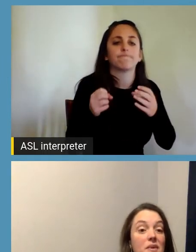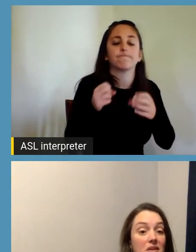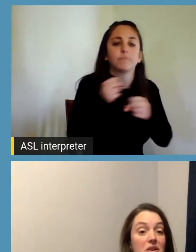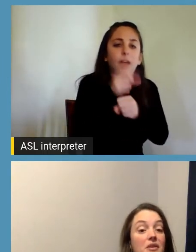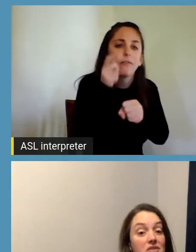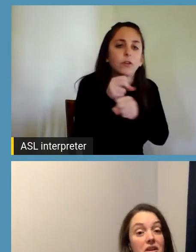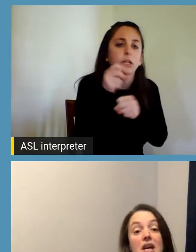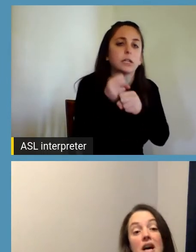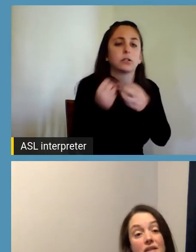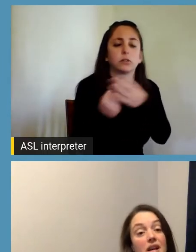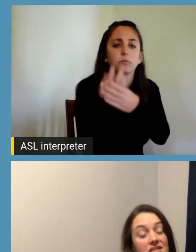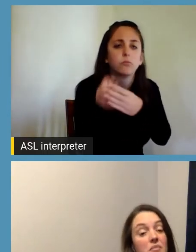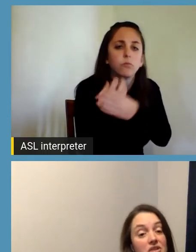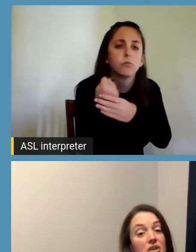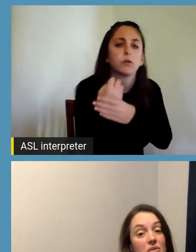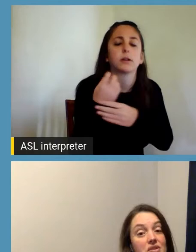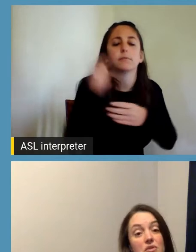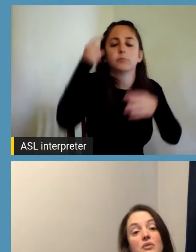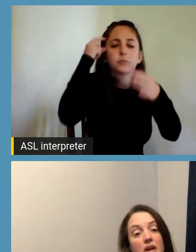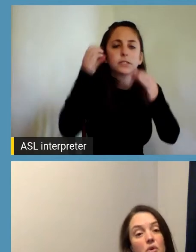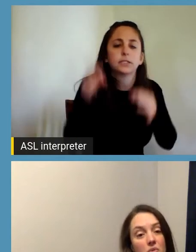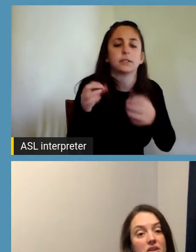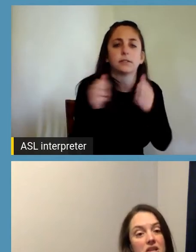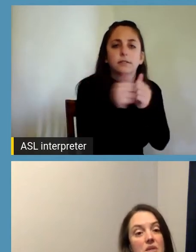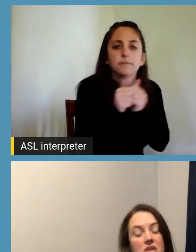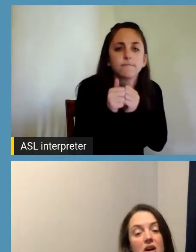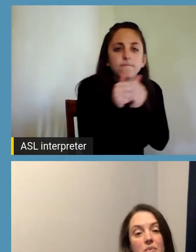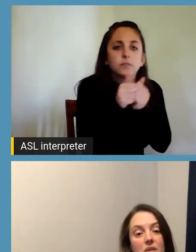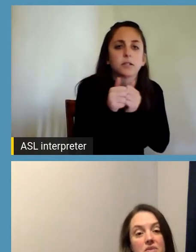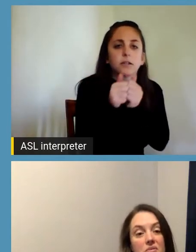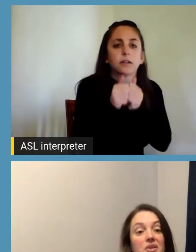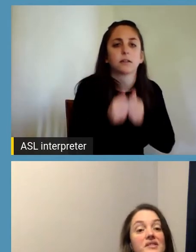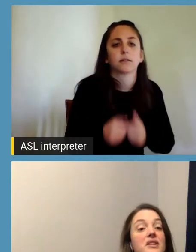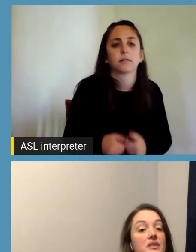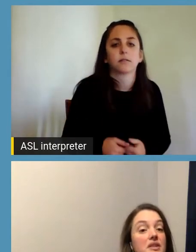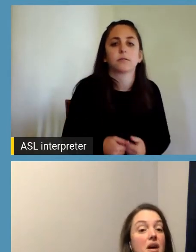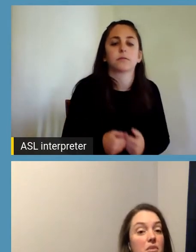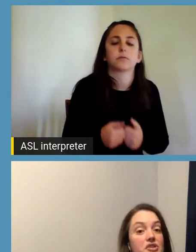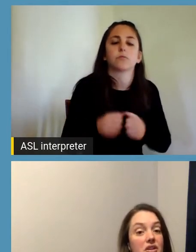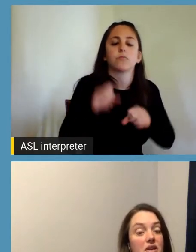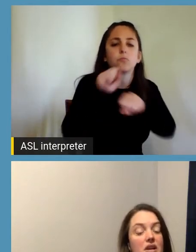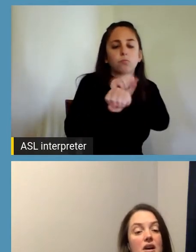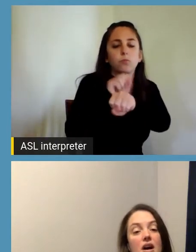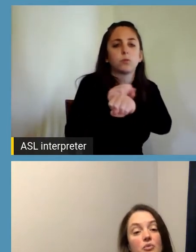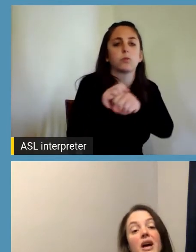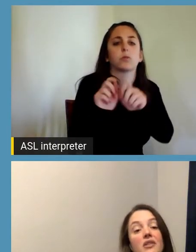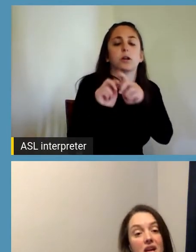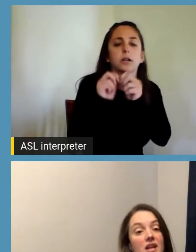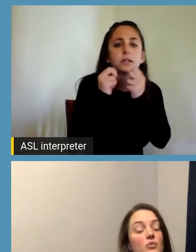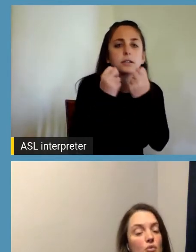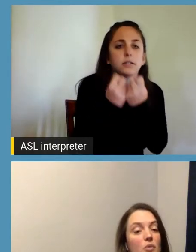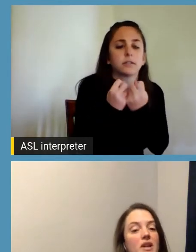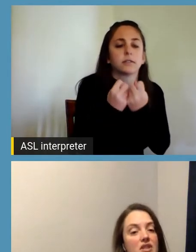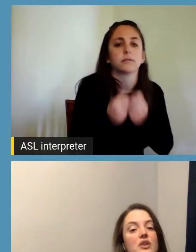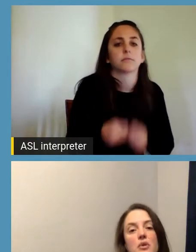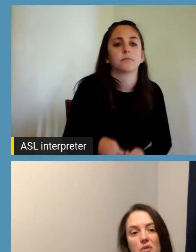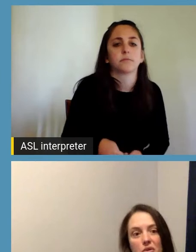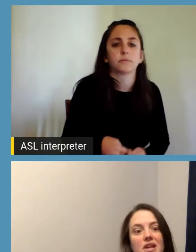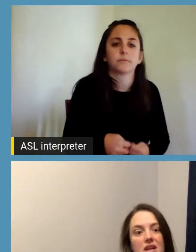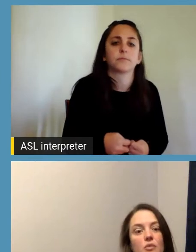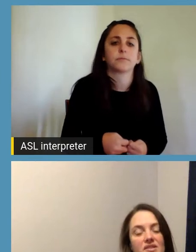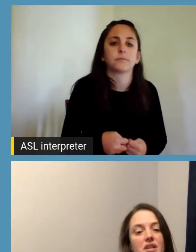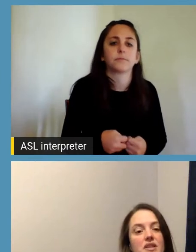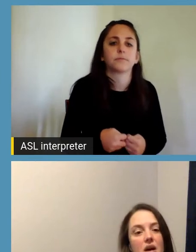what we're going to be spending the dollars on. And then as the budget goes through, I work with the team to help them to really stick to that budget, reallocate it where we need to,